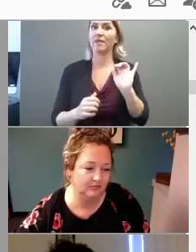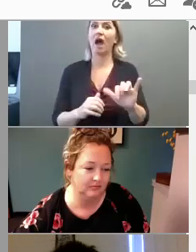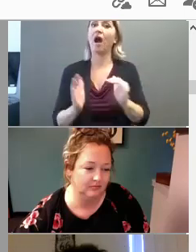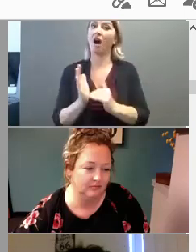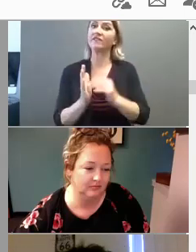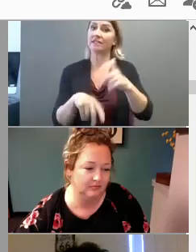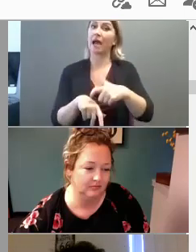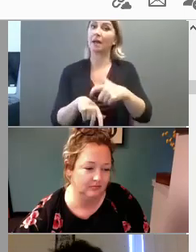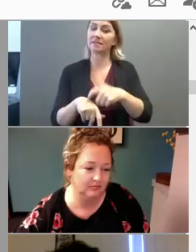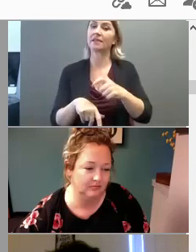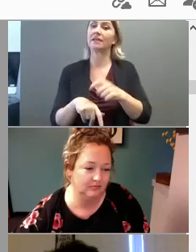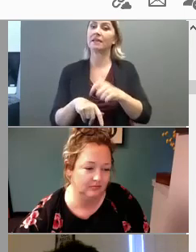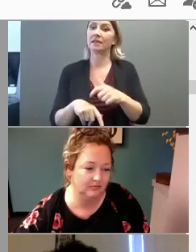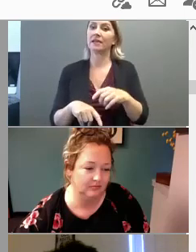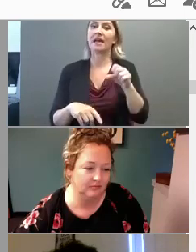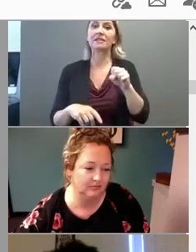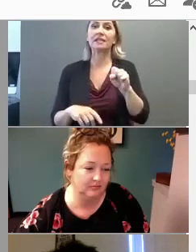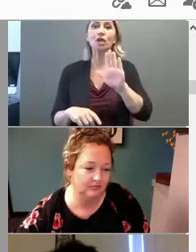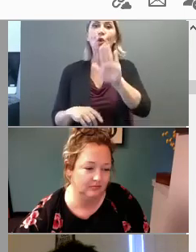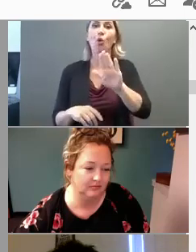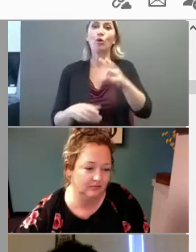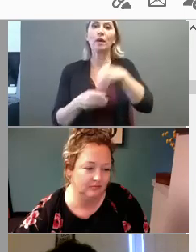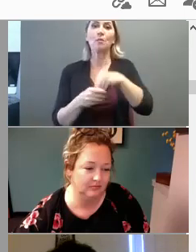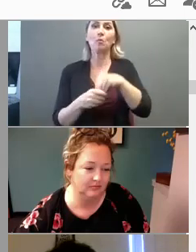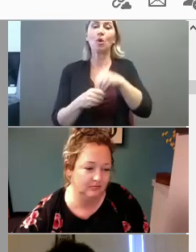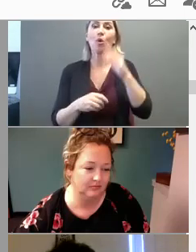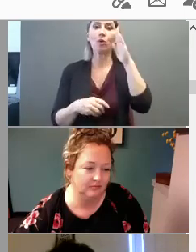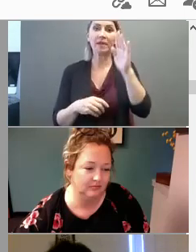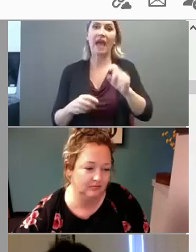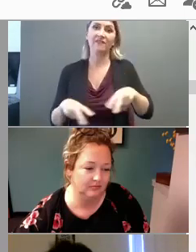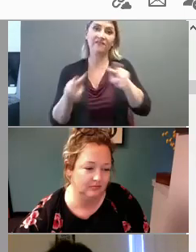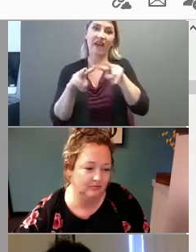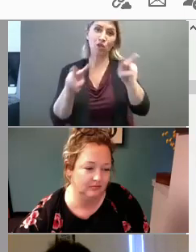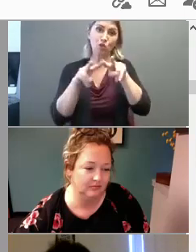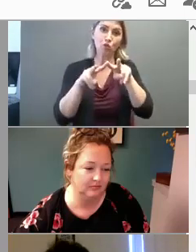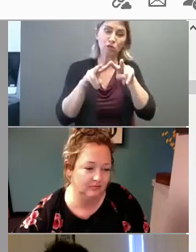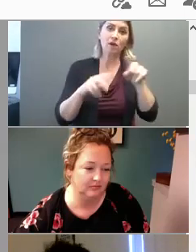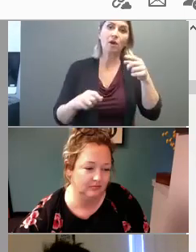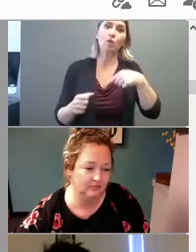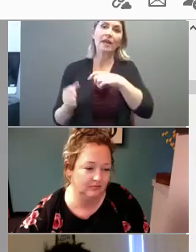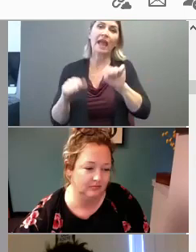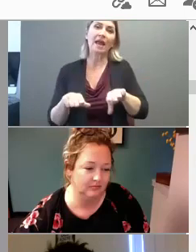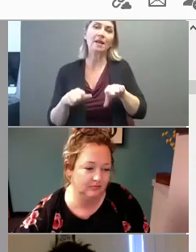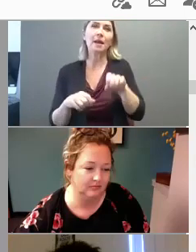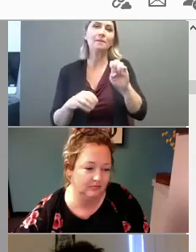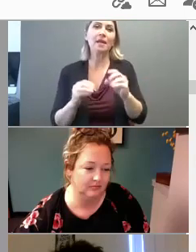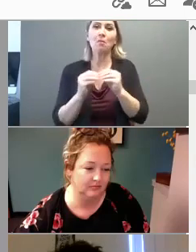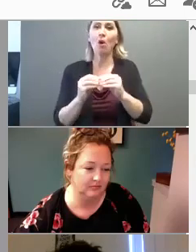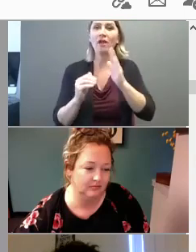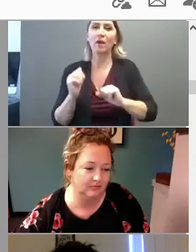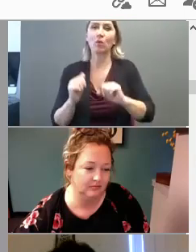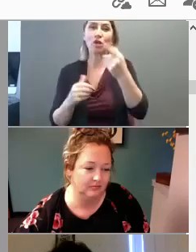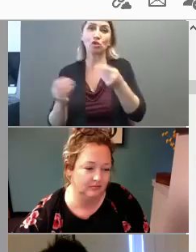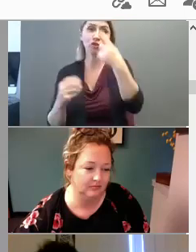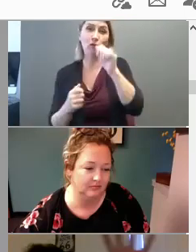oftentimes, since your input is going to have randomized values, oftentimes there can be more than one unique solution to your